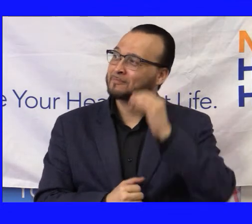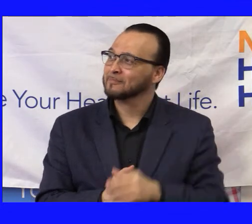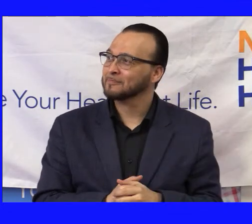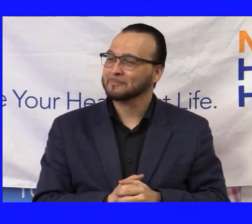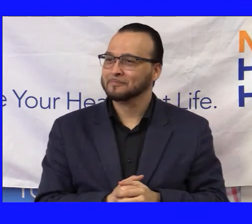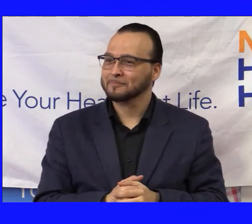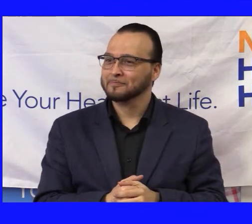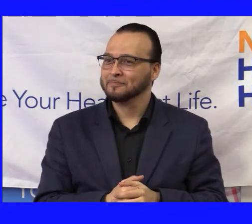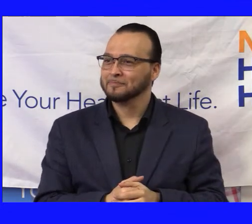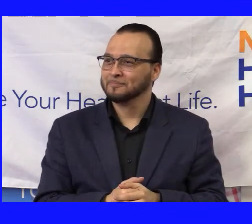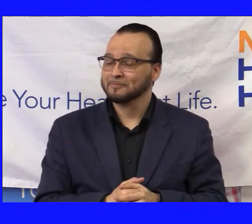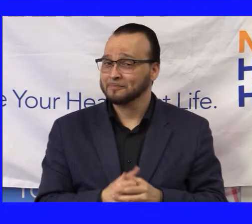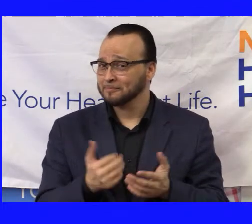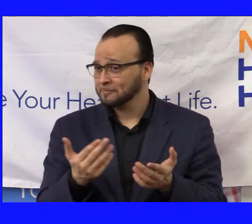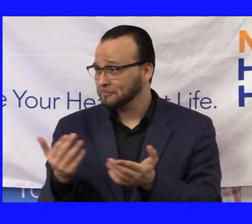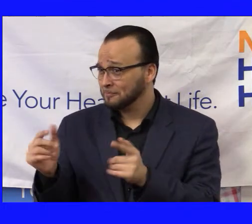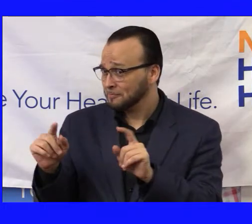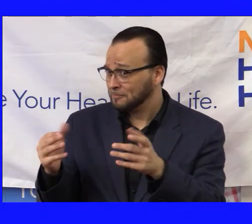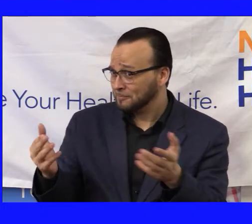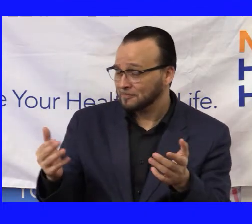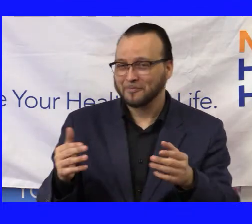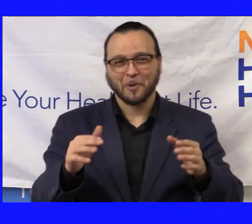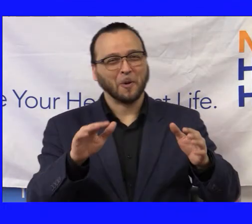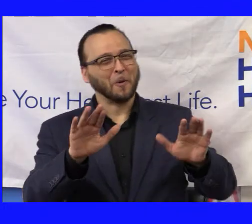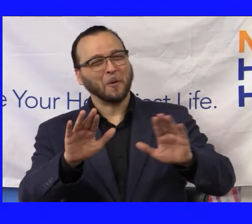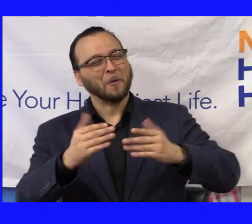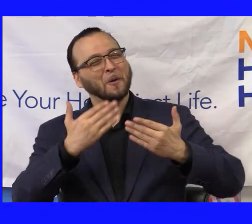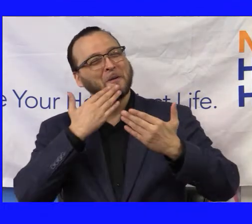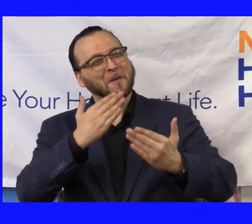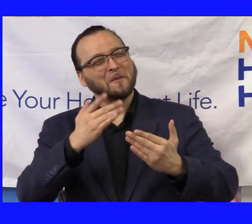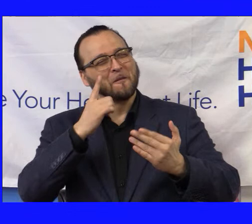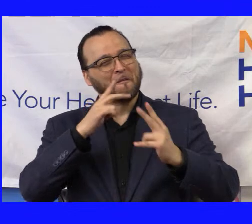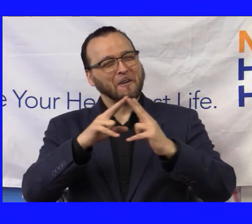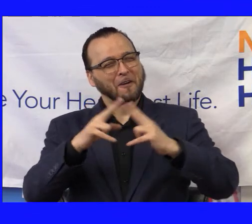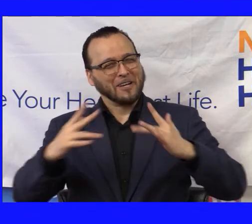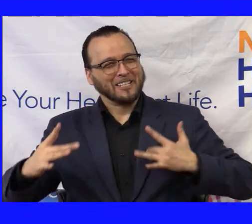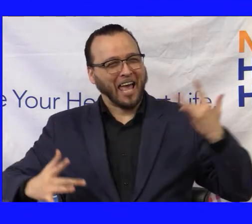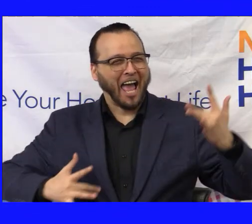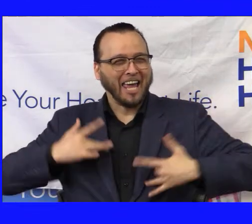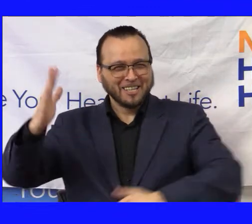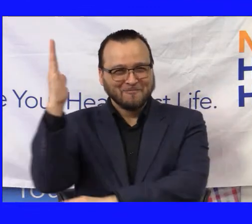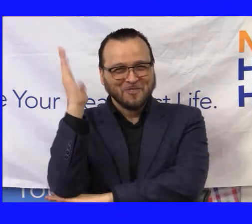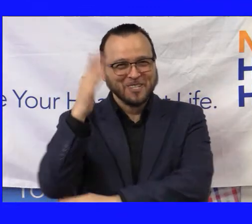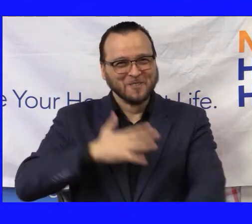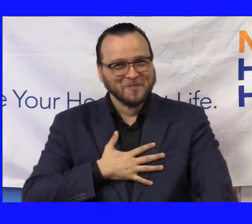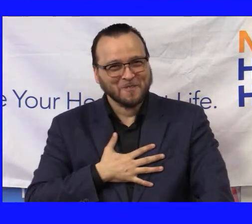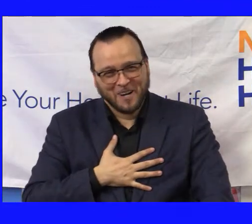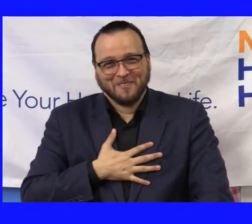Questions? Thank you for a very exciting presentation.